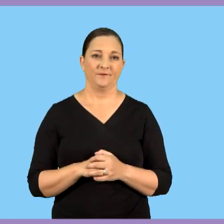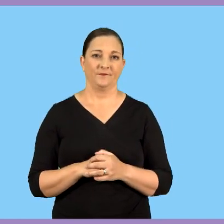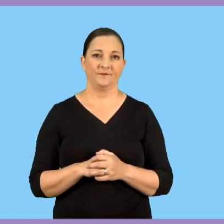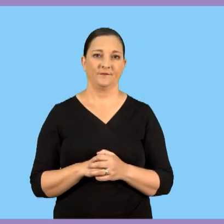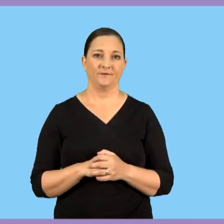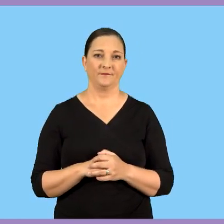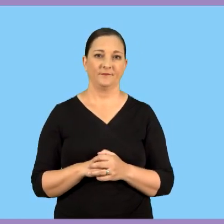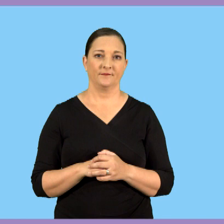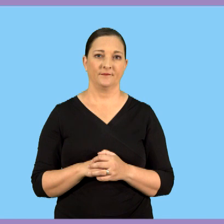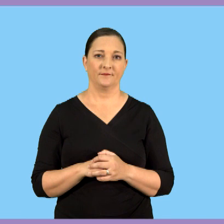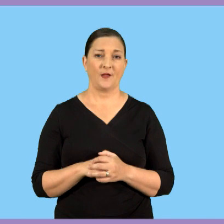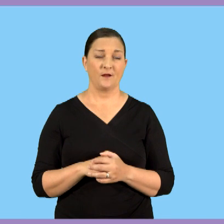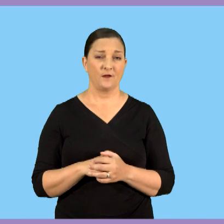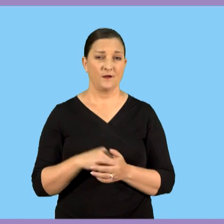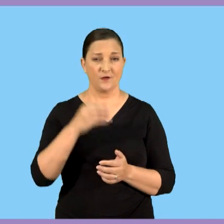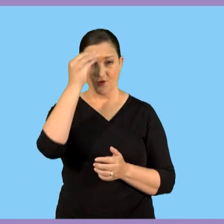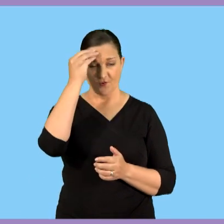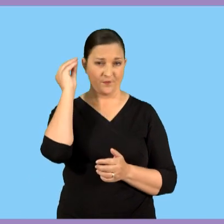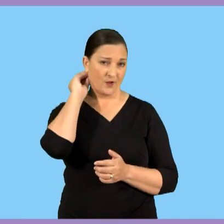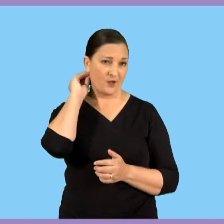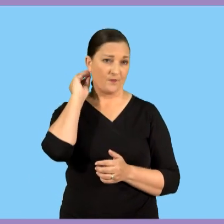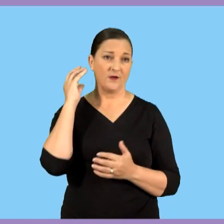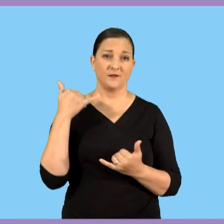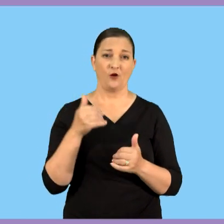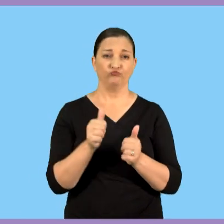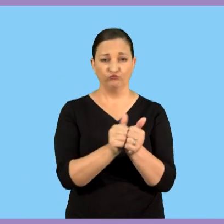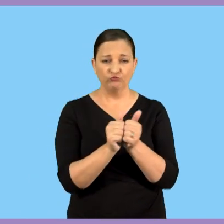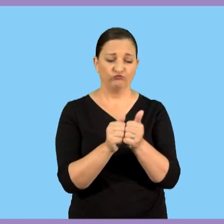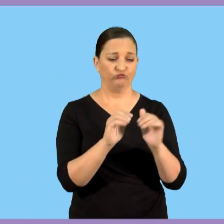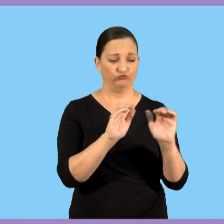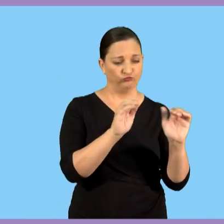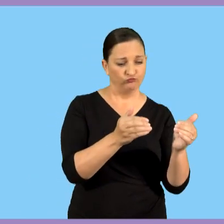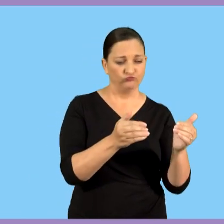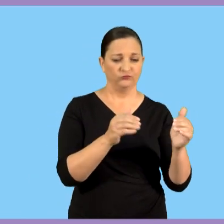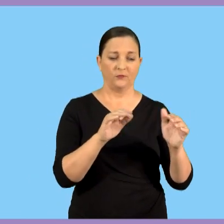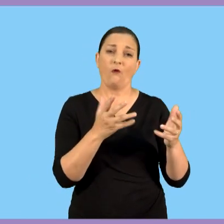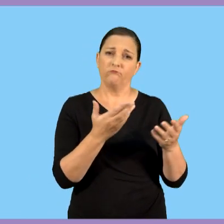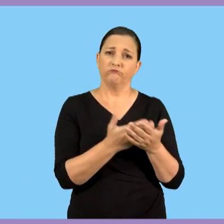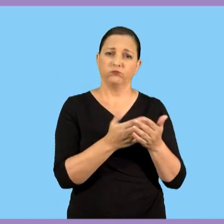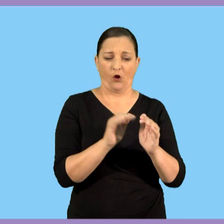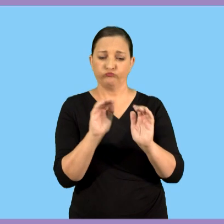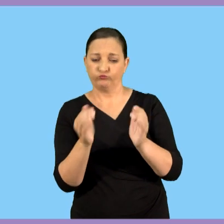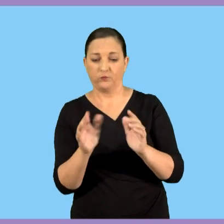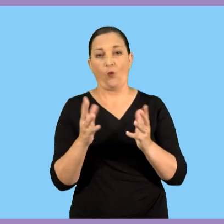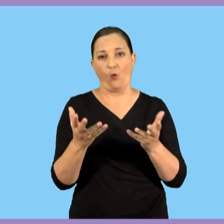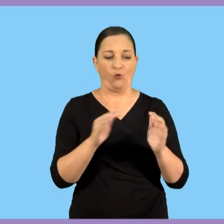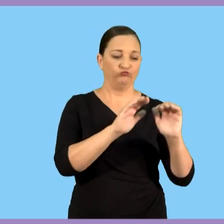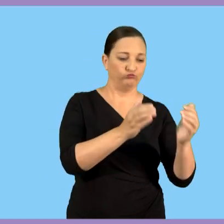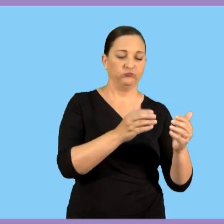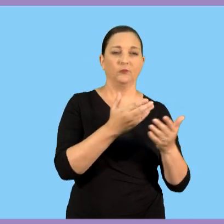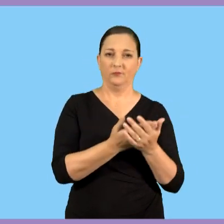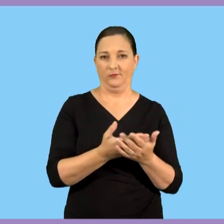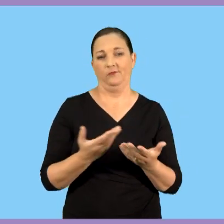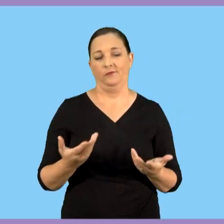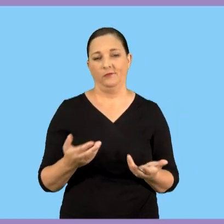answer is a negative 84. And remember, with associative, we can choose to associate different numbers together, meaning I could